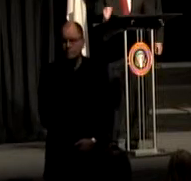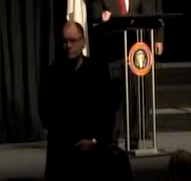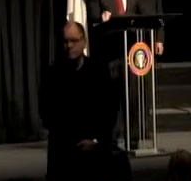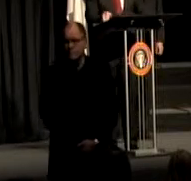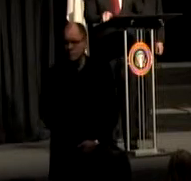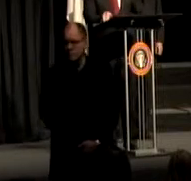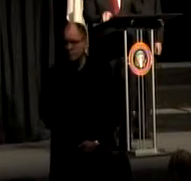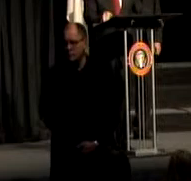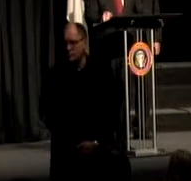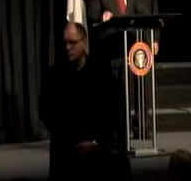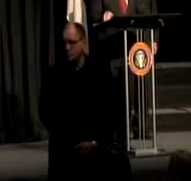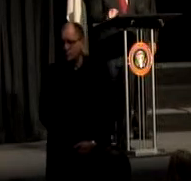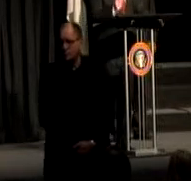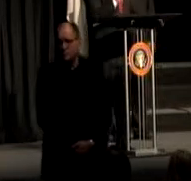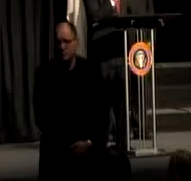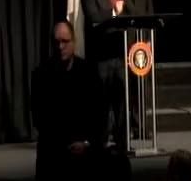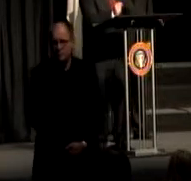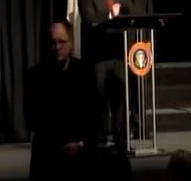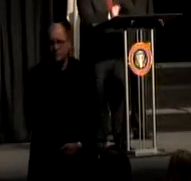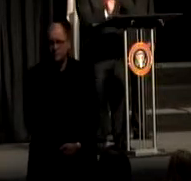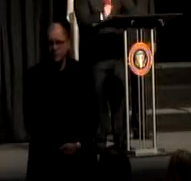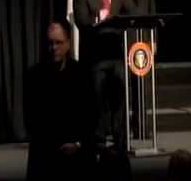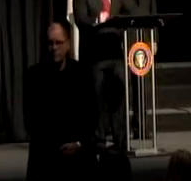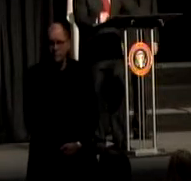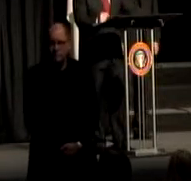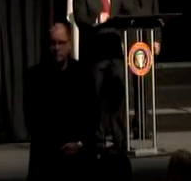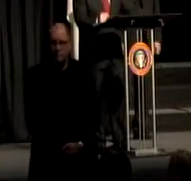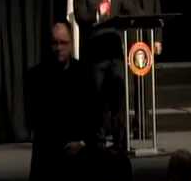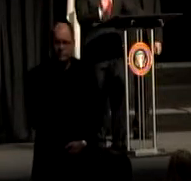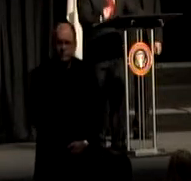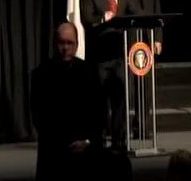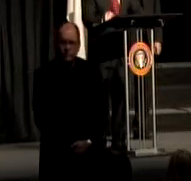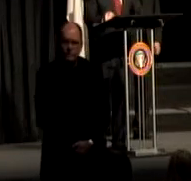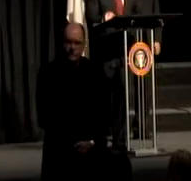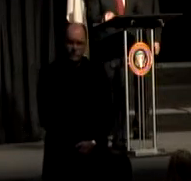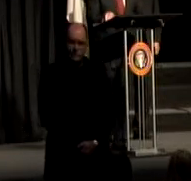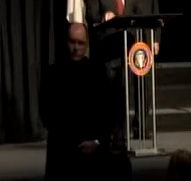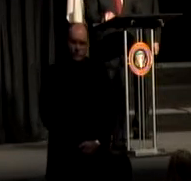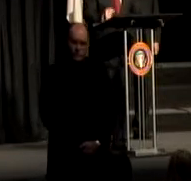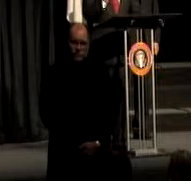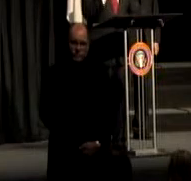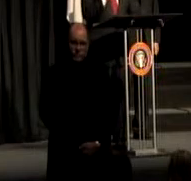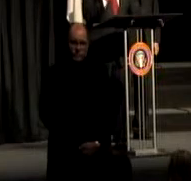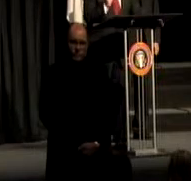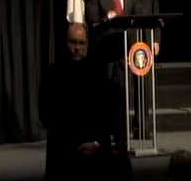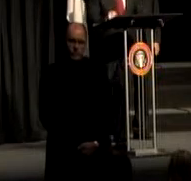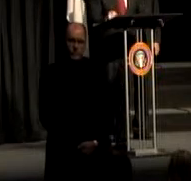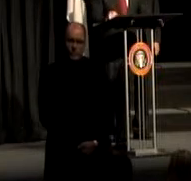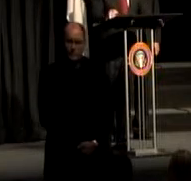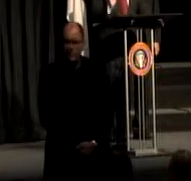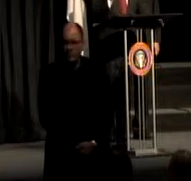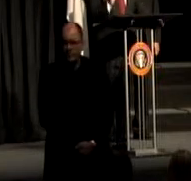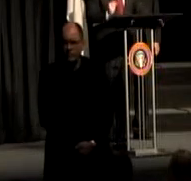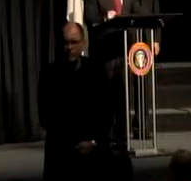whether I have a passion for a church or whether I'm going to be true to my faith. Fanaticism is this I am going to be